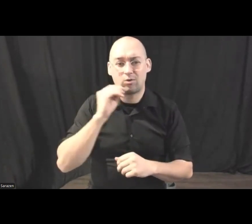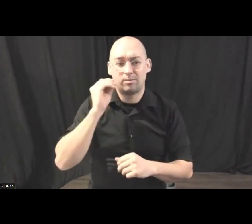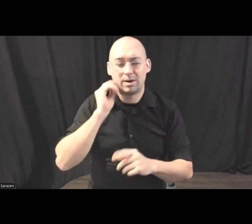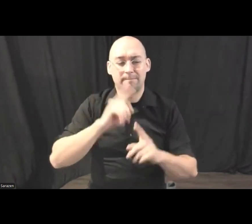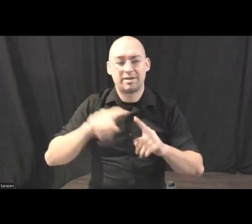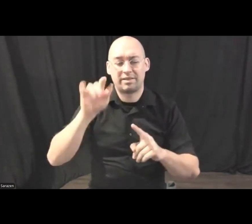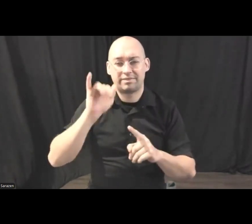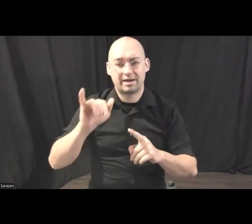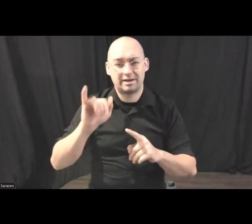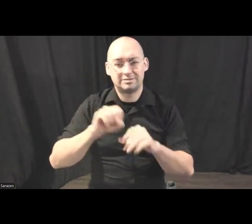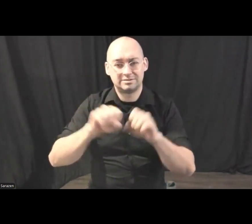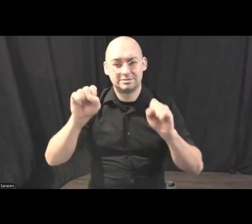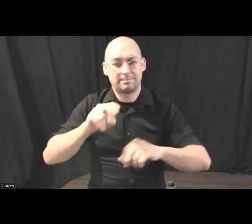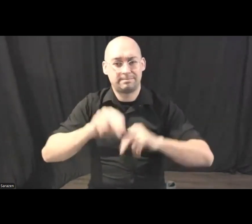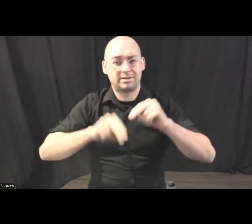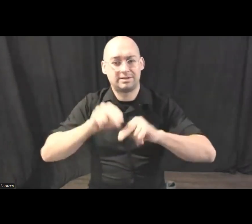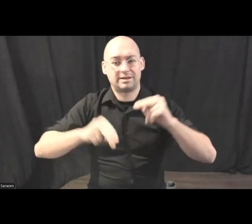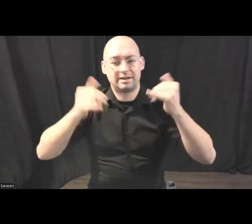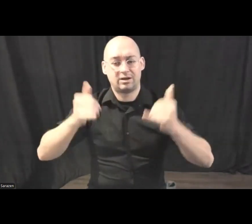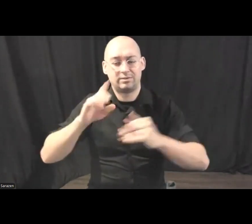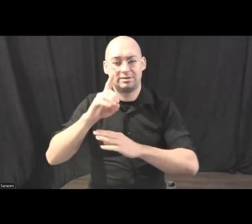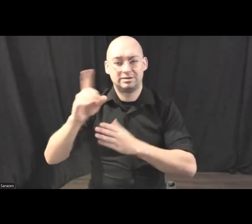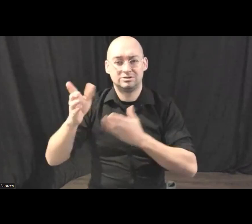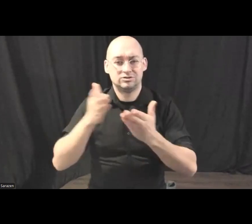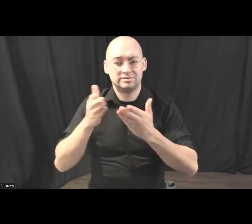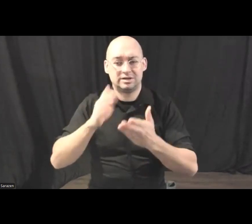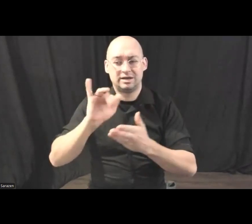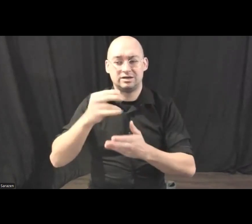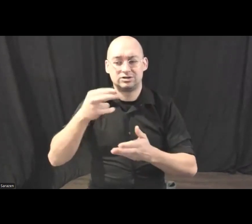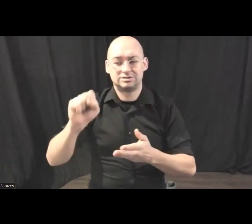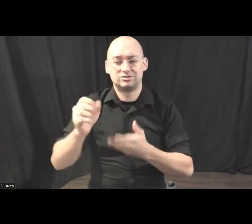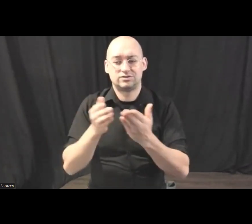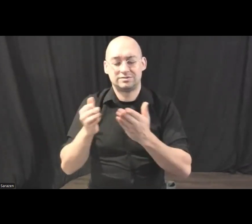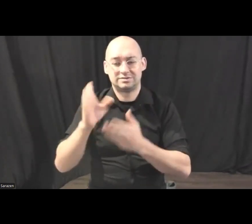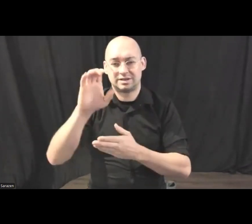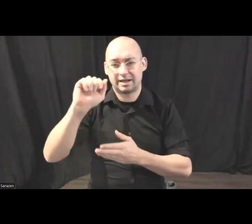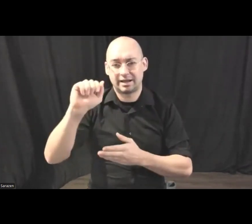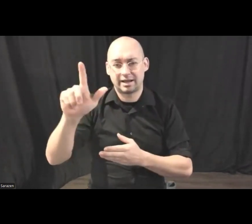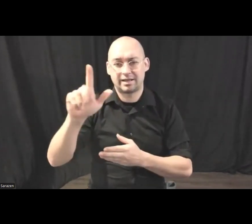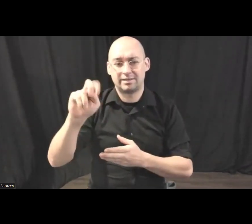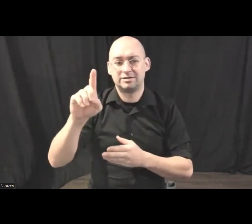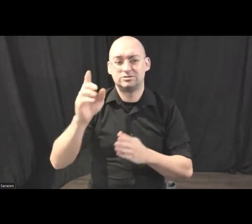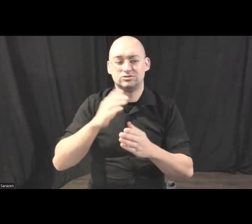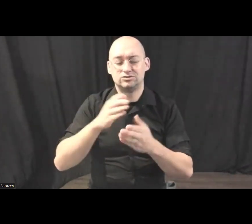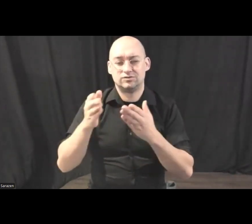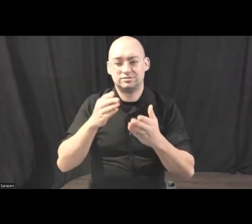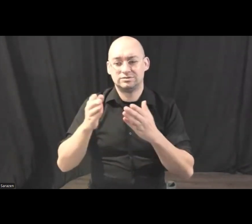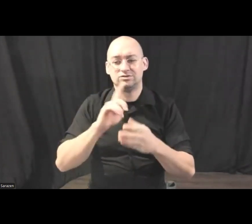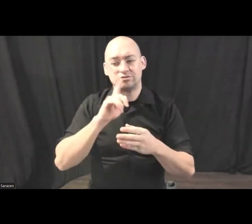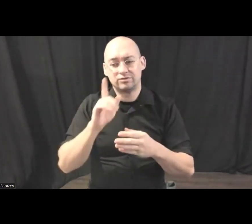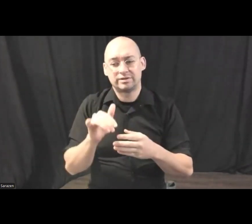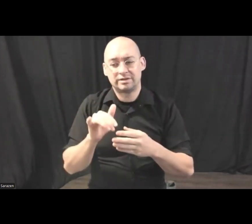being built out, the DD services, the IHSS services, and now the CalAIM services, is really